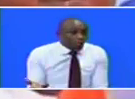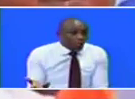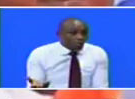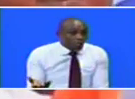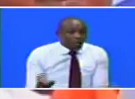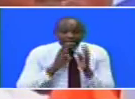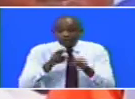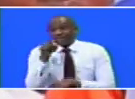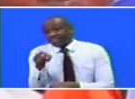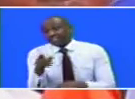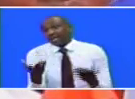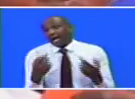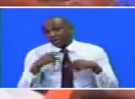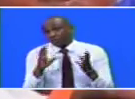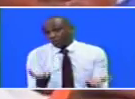their results